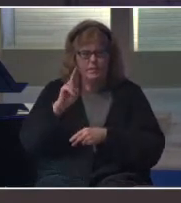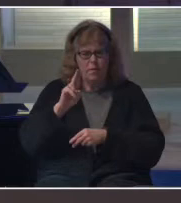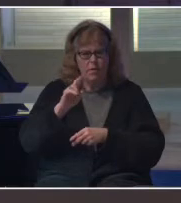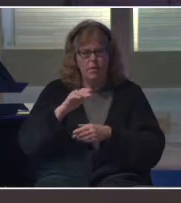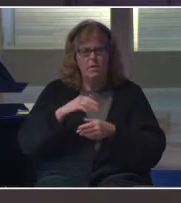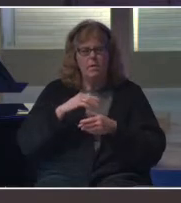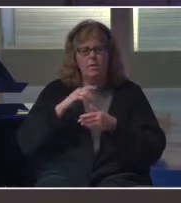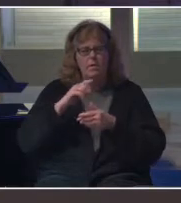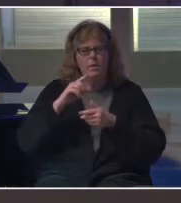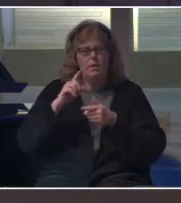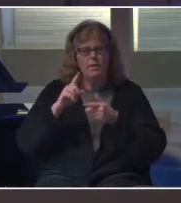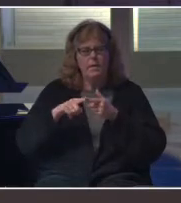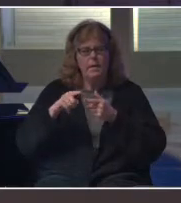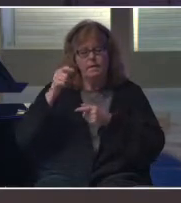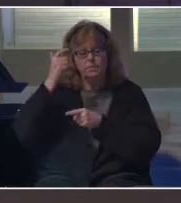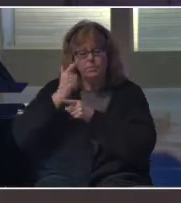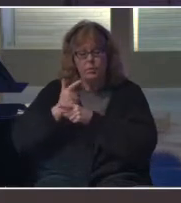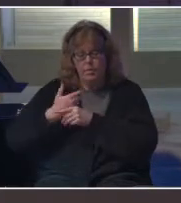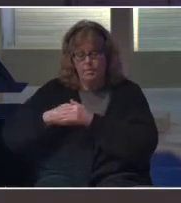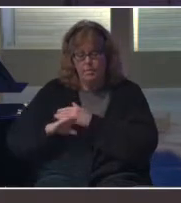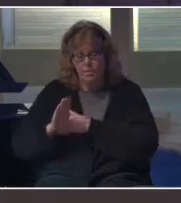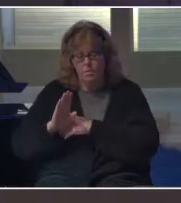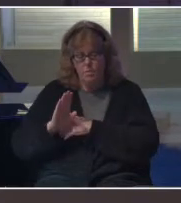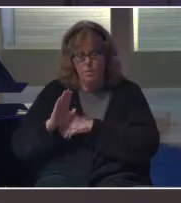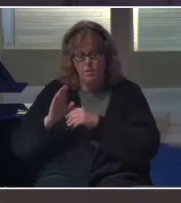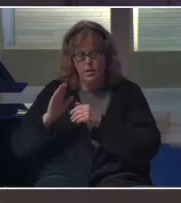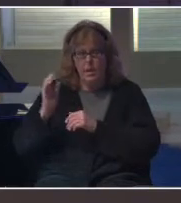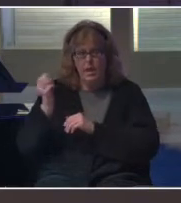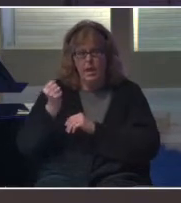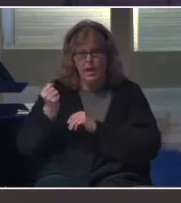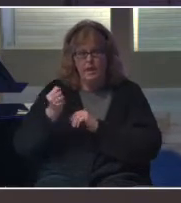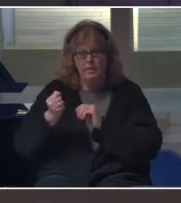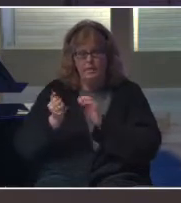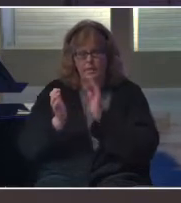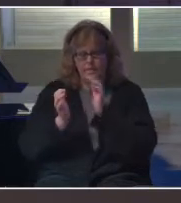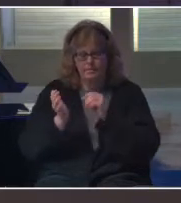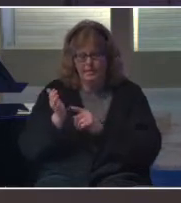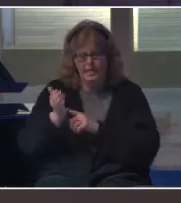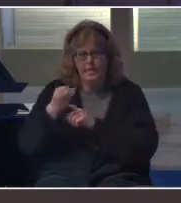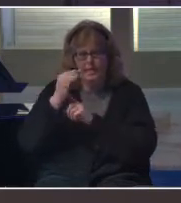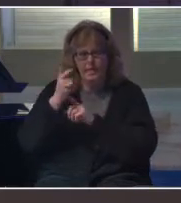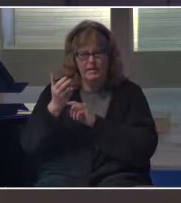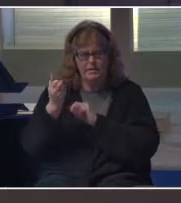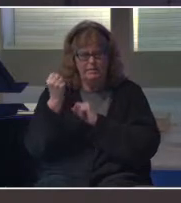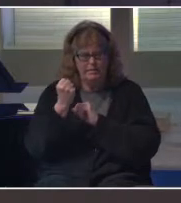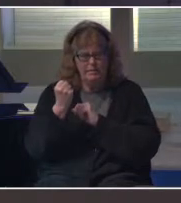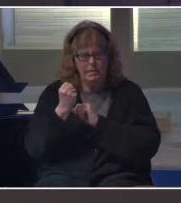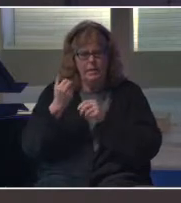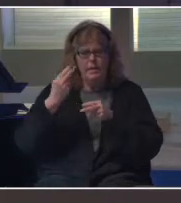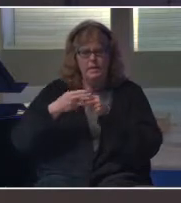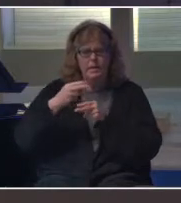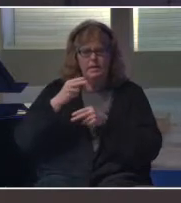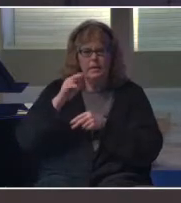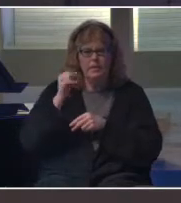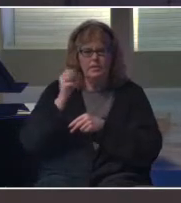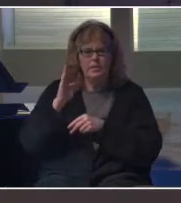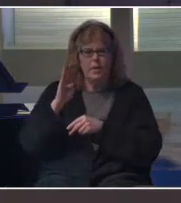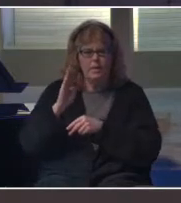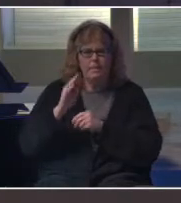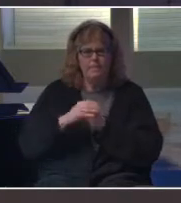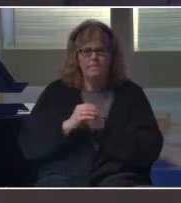And after this, his brother came out with his hand grasping Esau's heel. So he was named